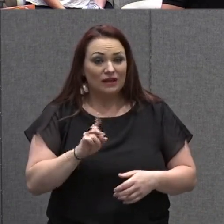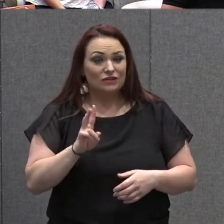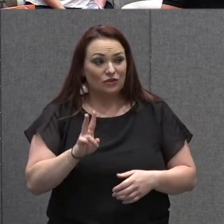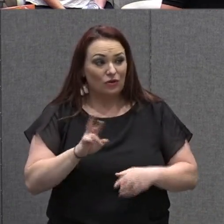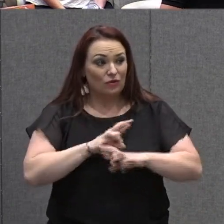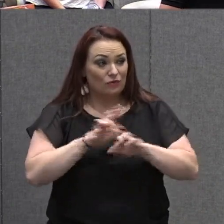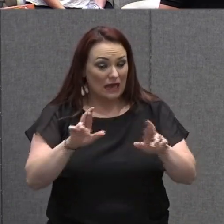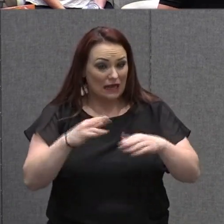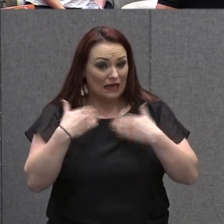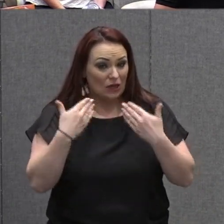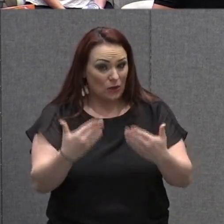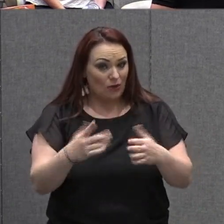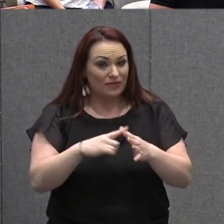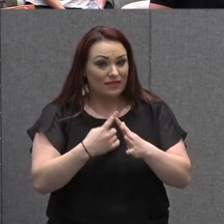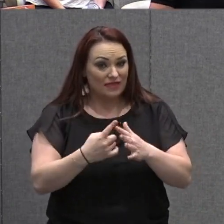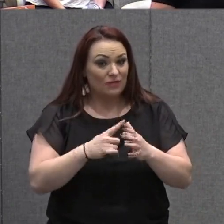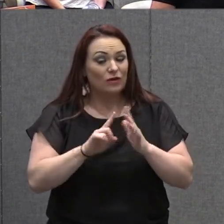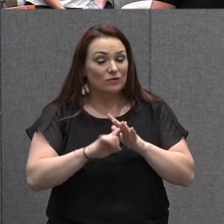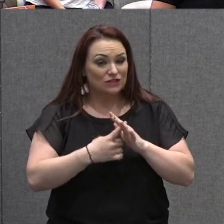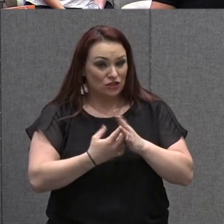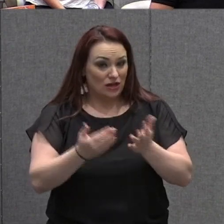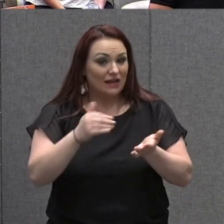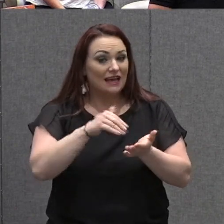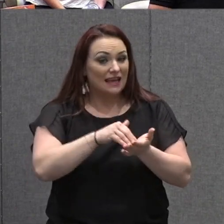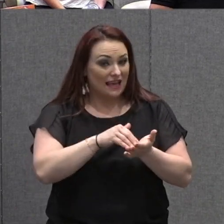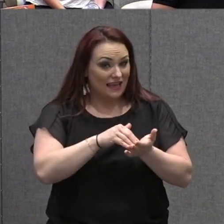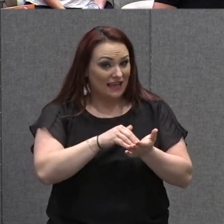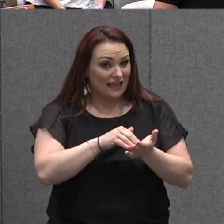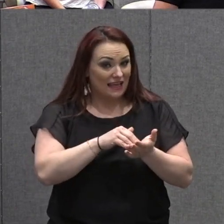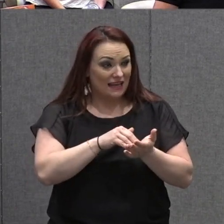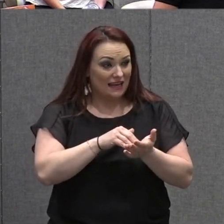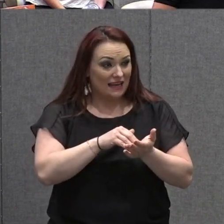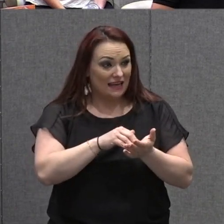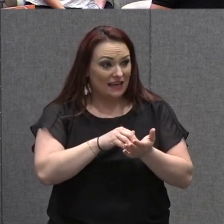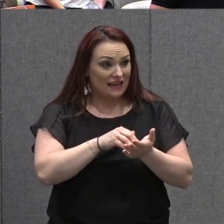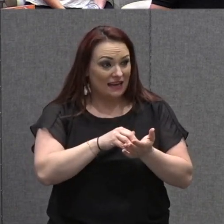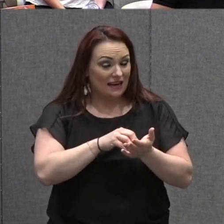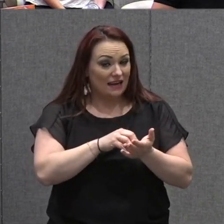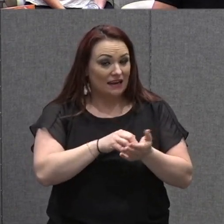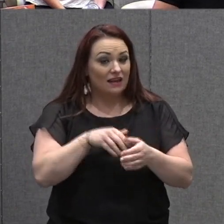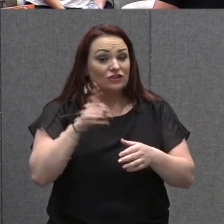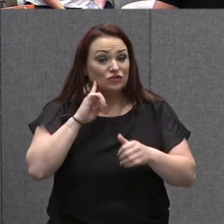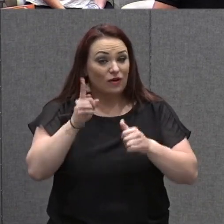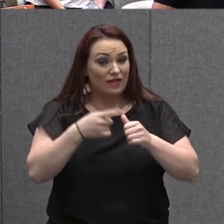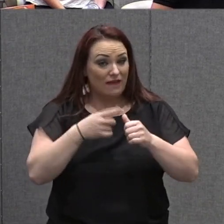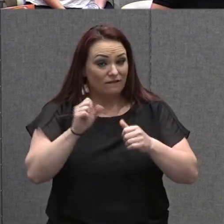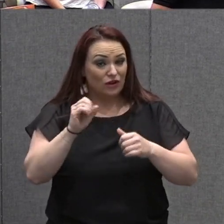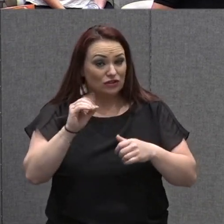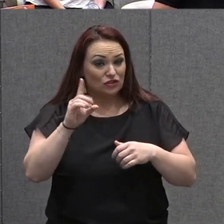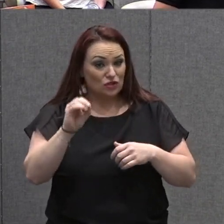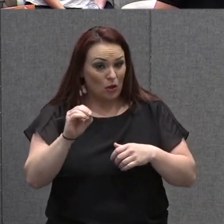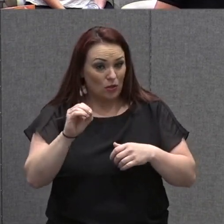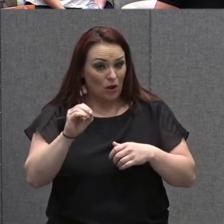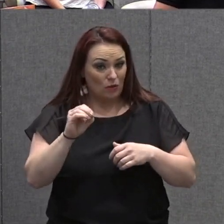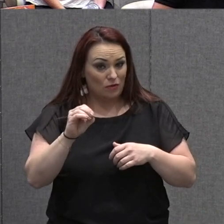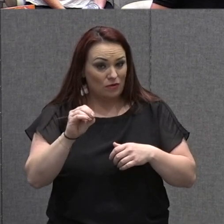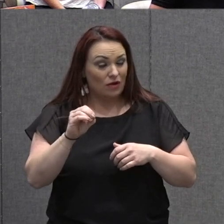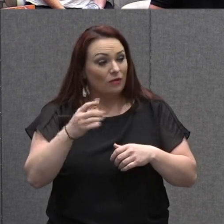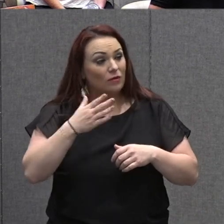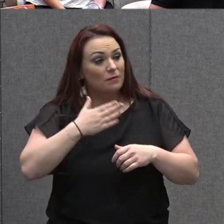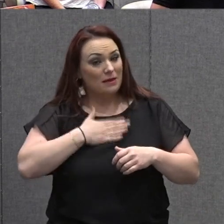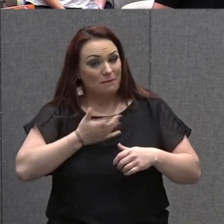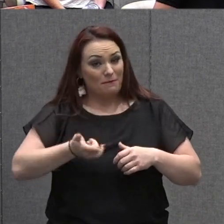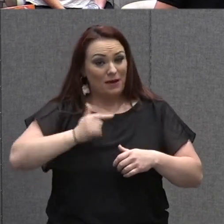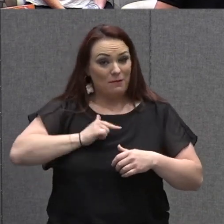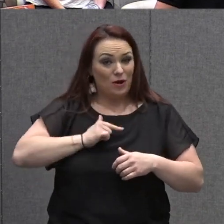ready, go, then we'll start again, okay? All right, here we go. So the first solo that I take is going to be just me playing my part. The second solo that I